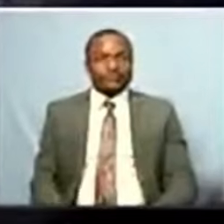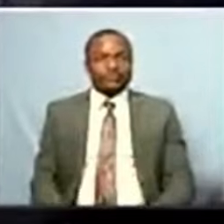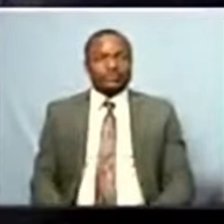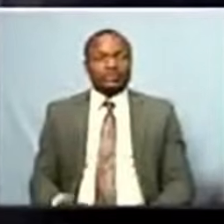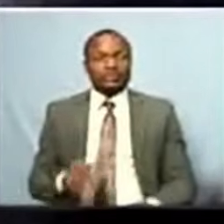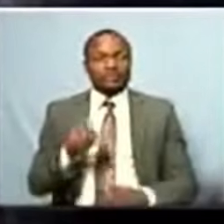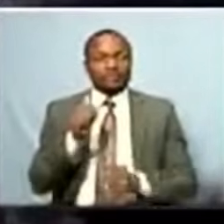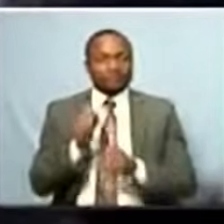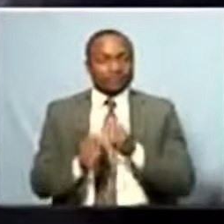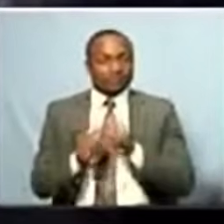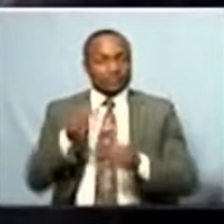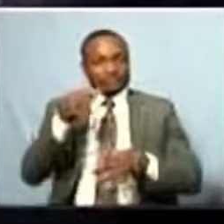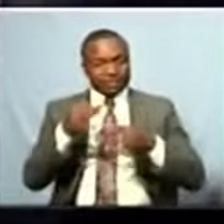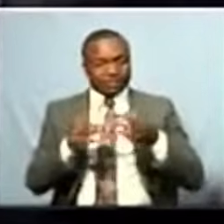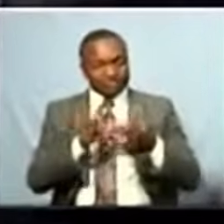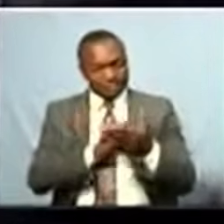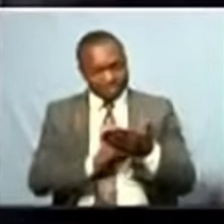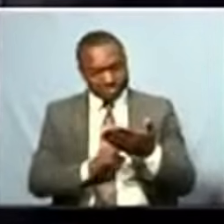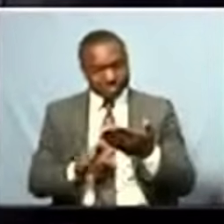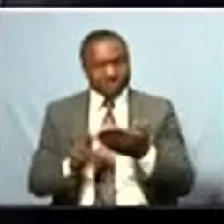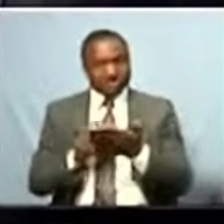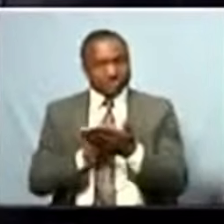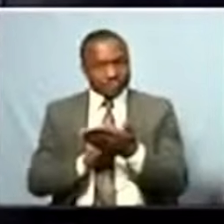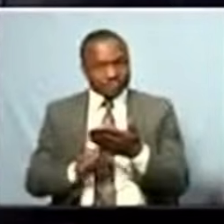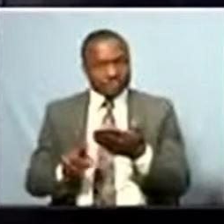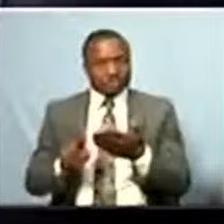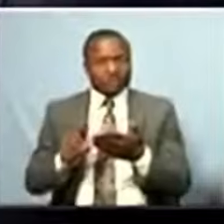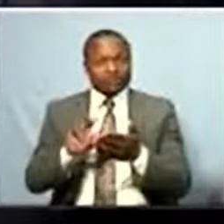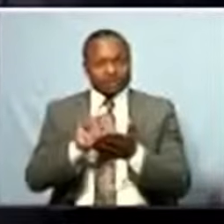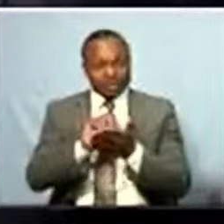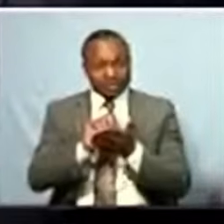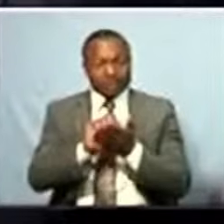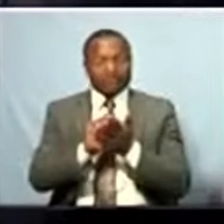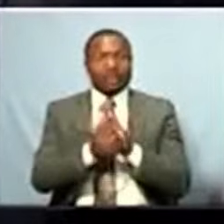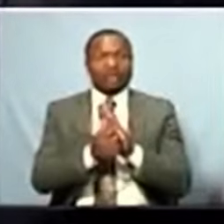which also, if you read Article 1